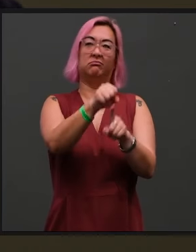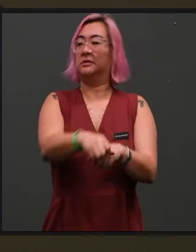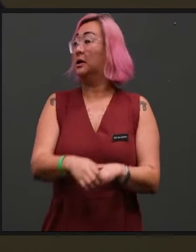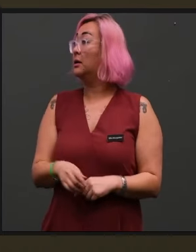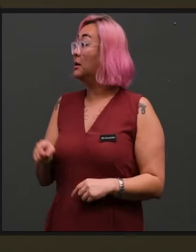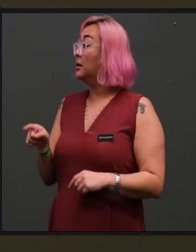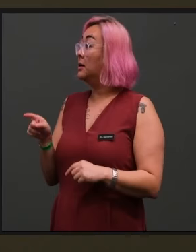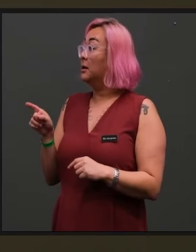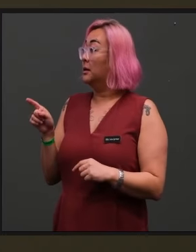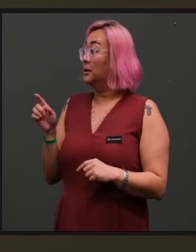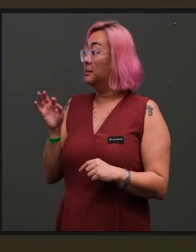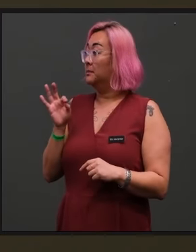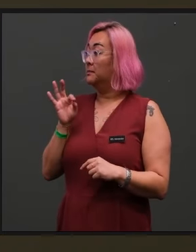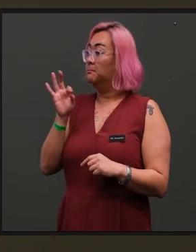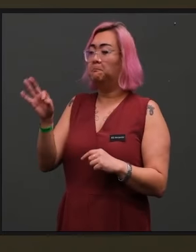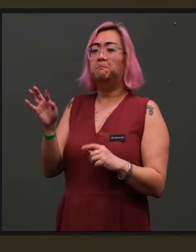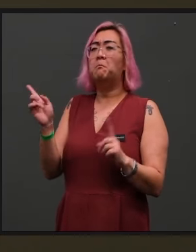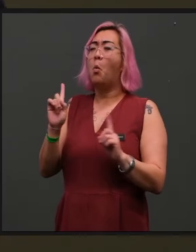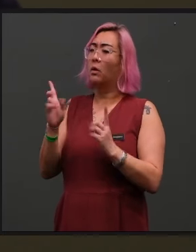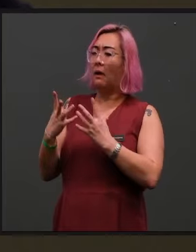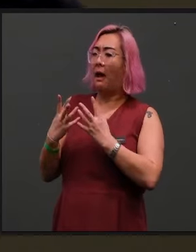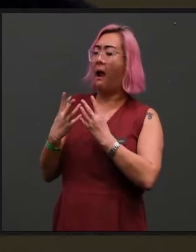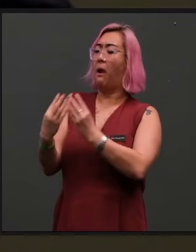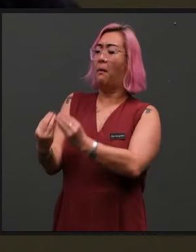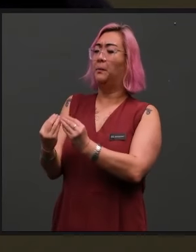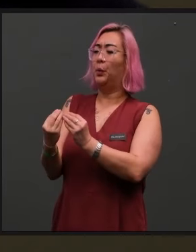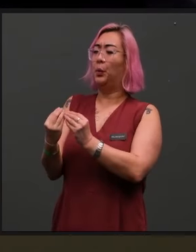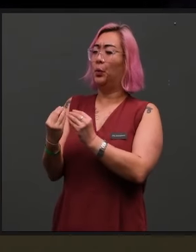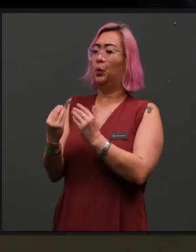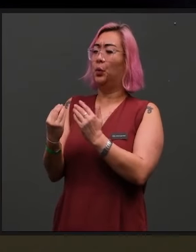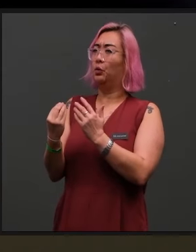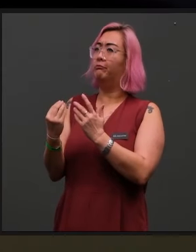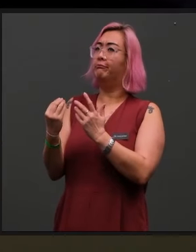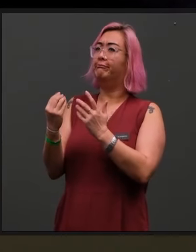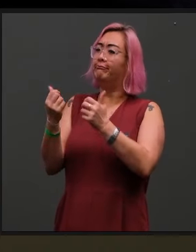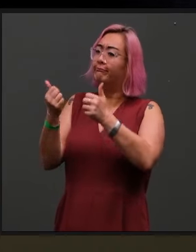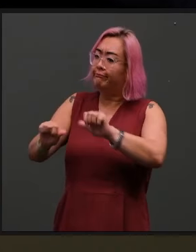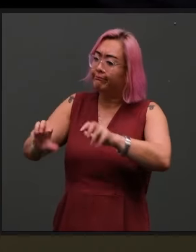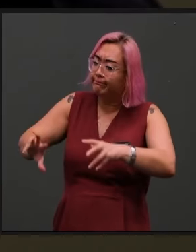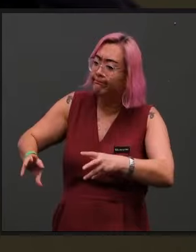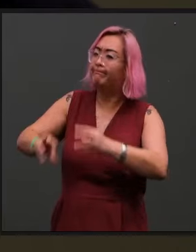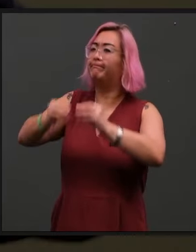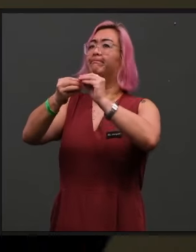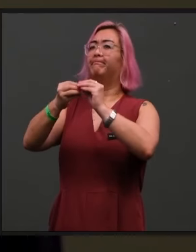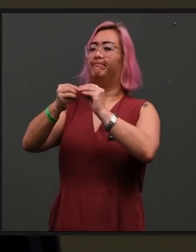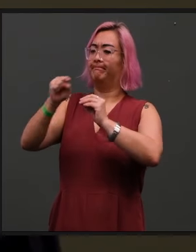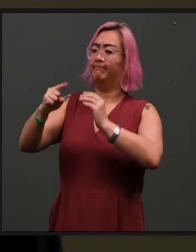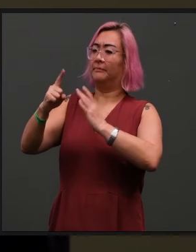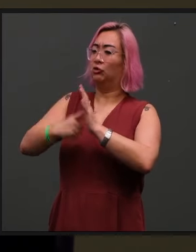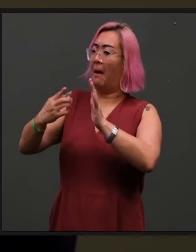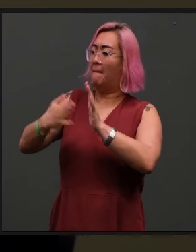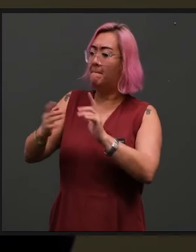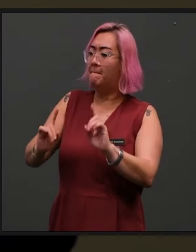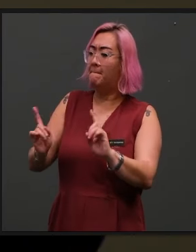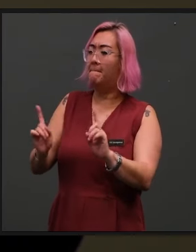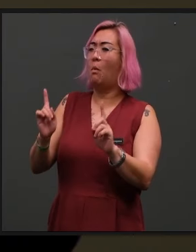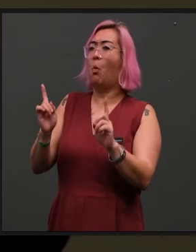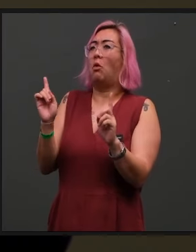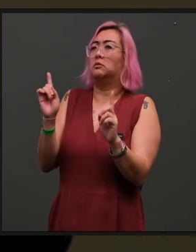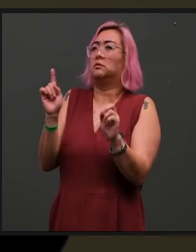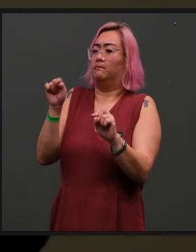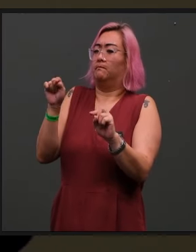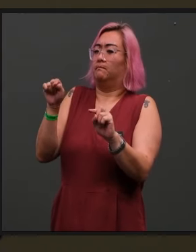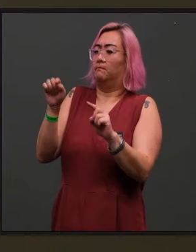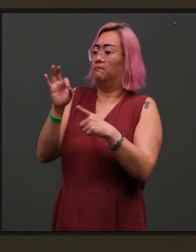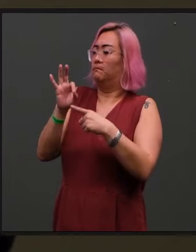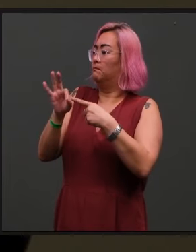helped you in terms of being able to construct the game jam or anything like that? Like, what was it about it that specifically